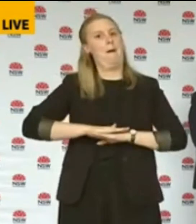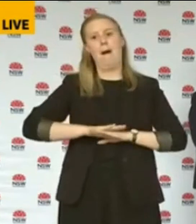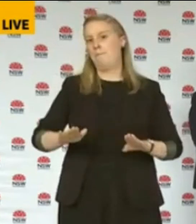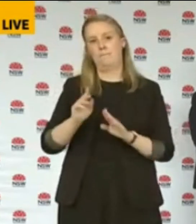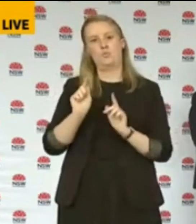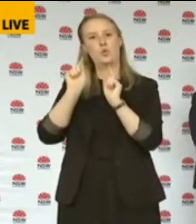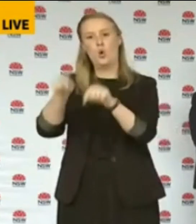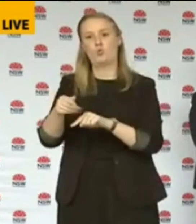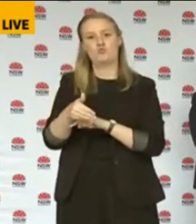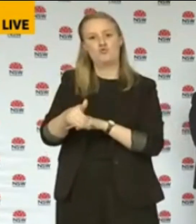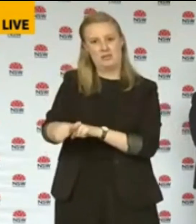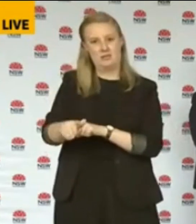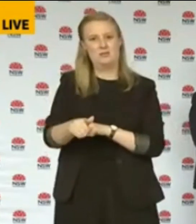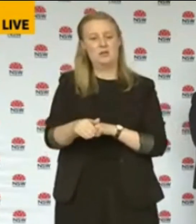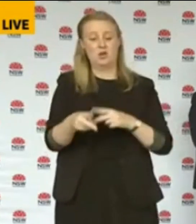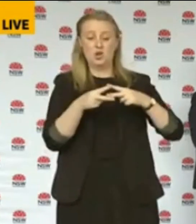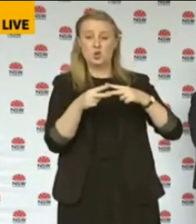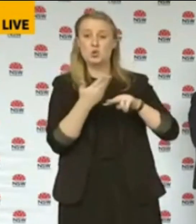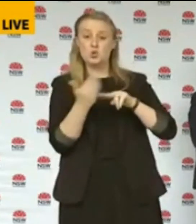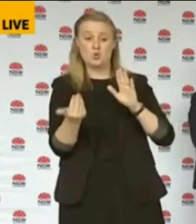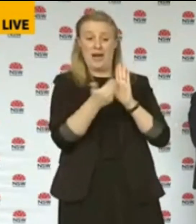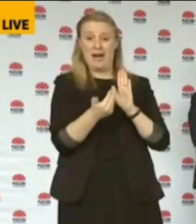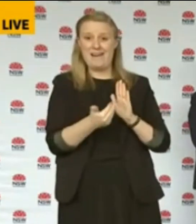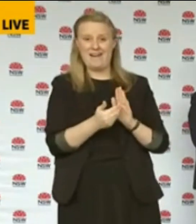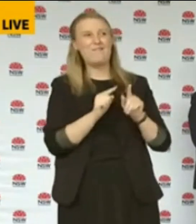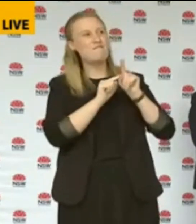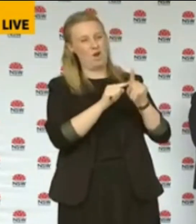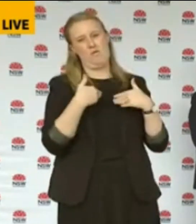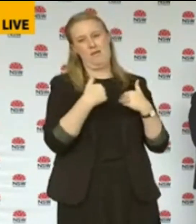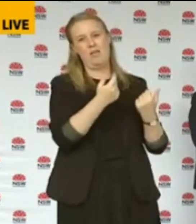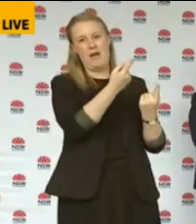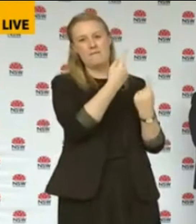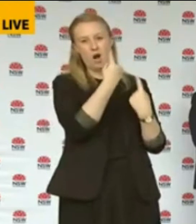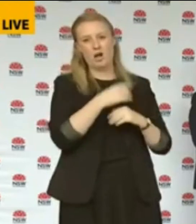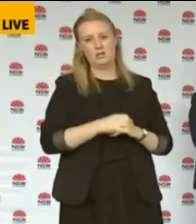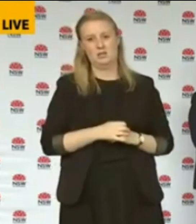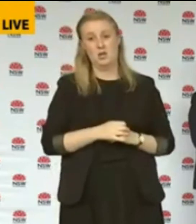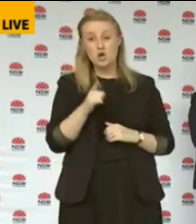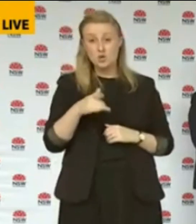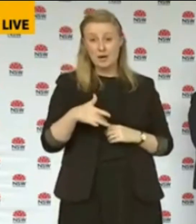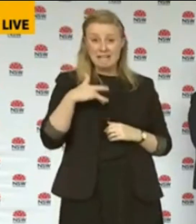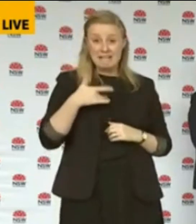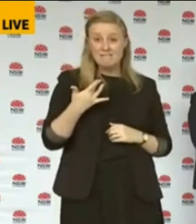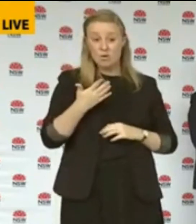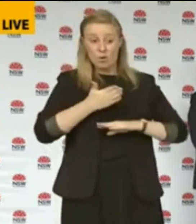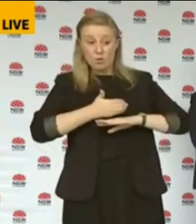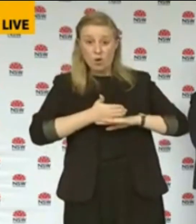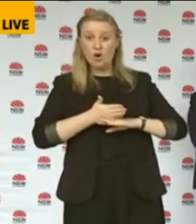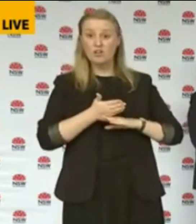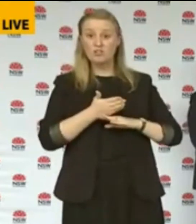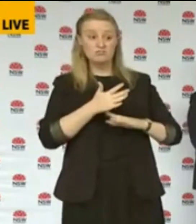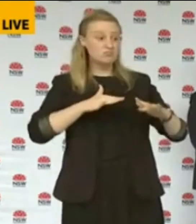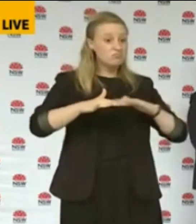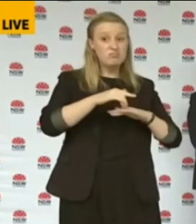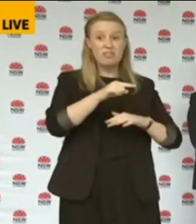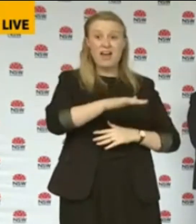basis of public health advice. And again, that's crucial that people from those areas do not attend. If you do attend, if